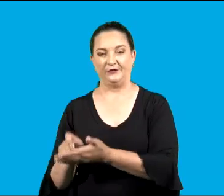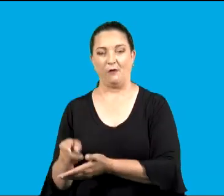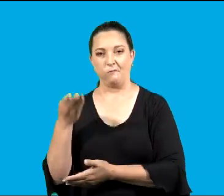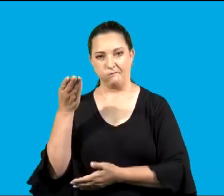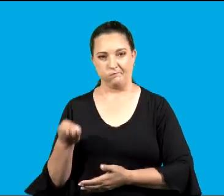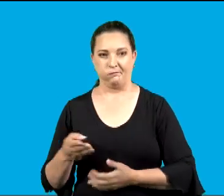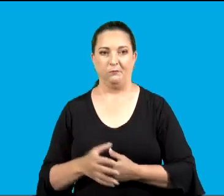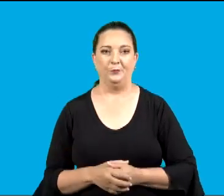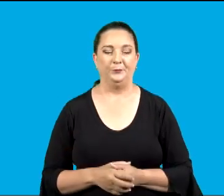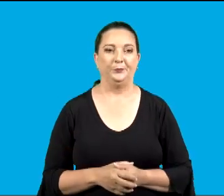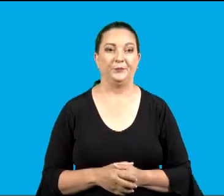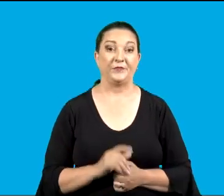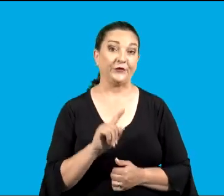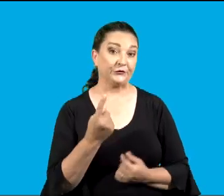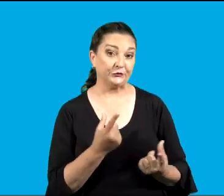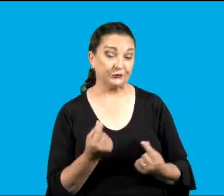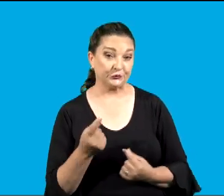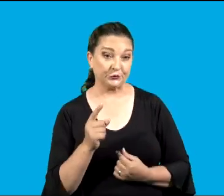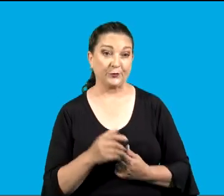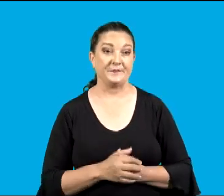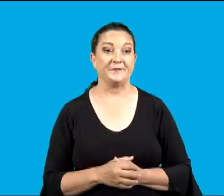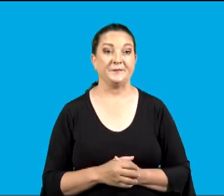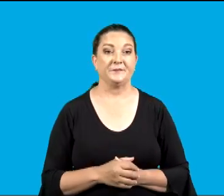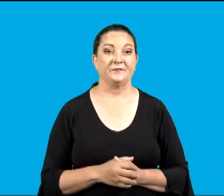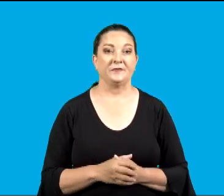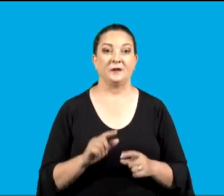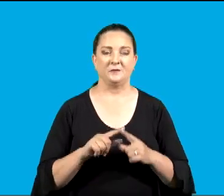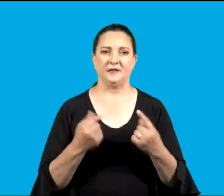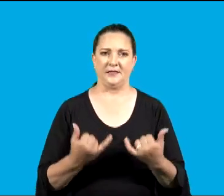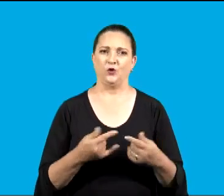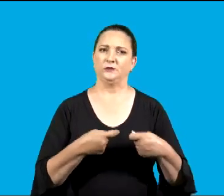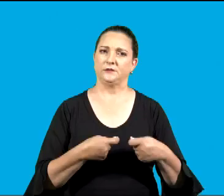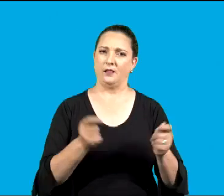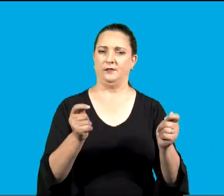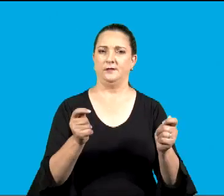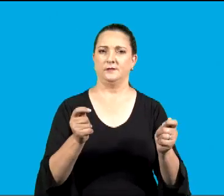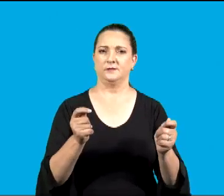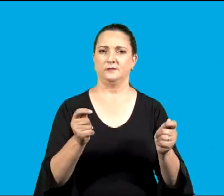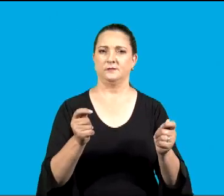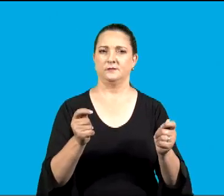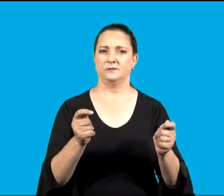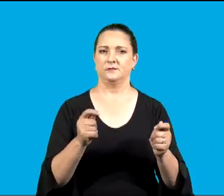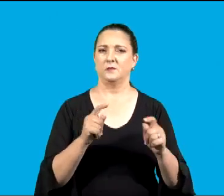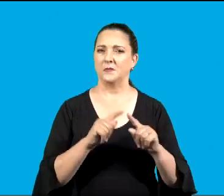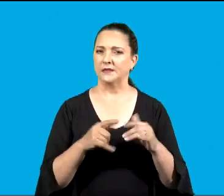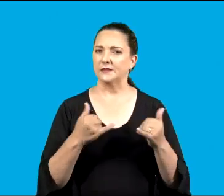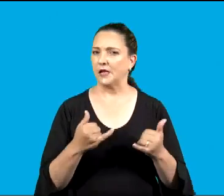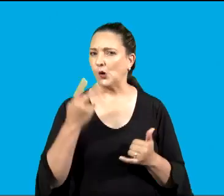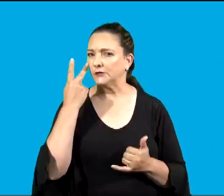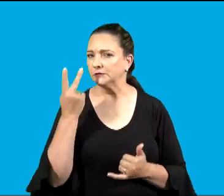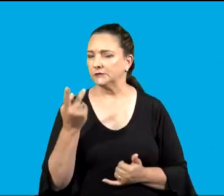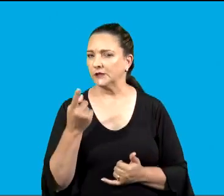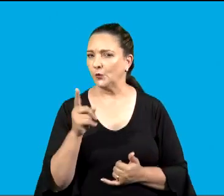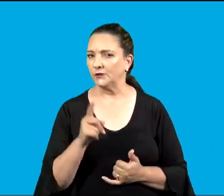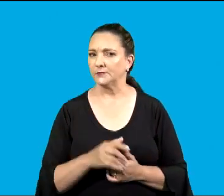in. So the first thing that we will do is to record our sales. But here we